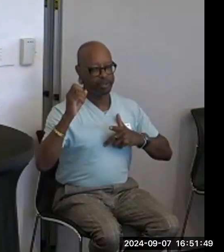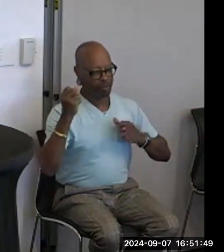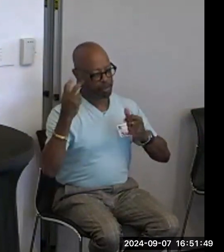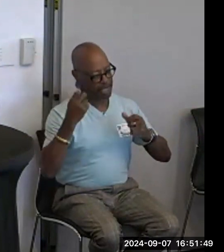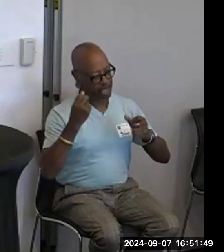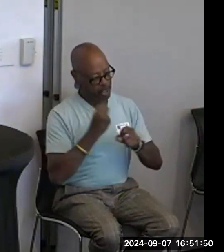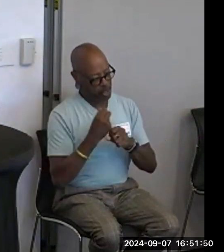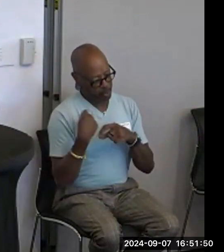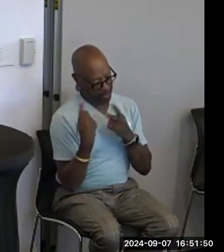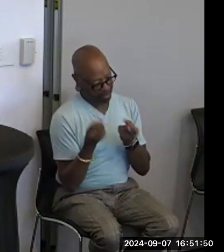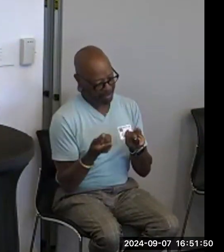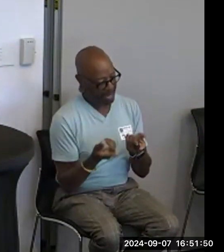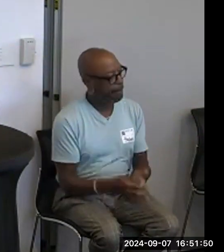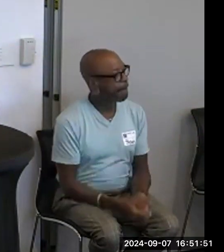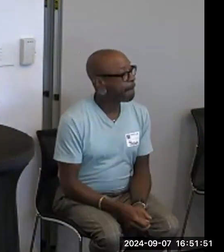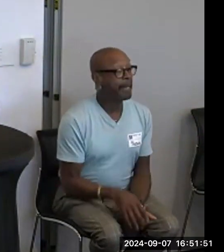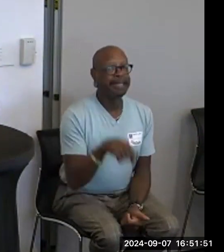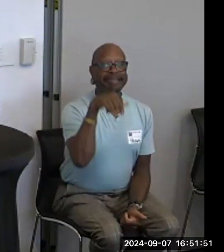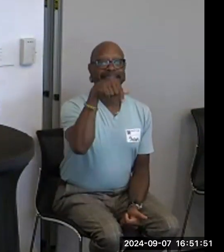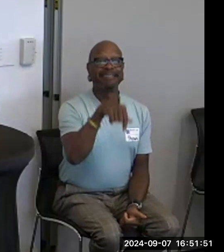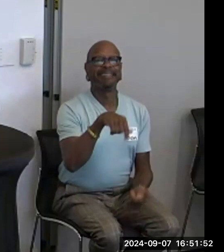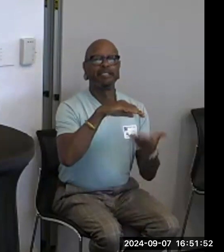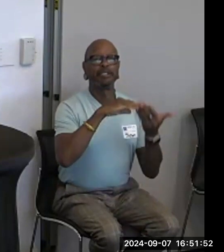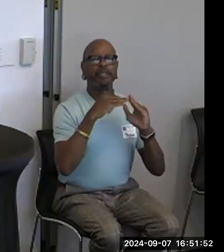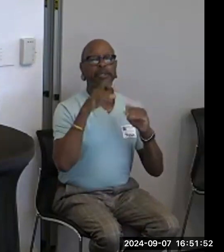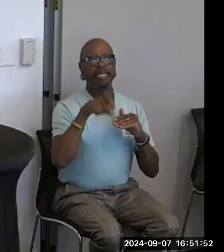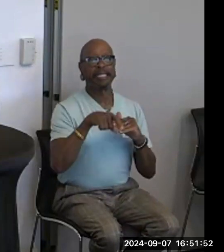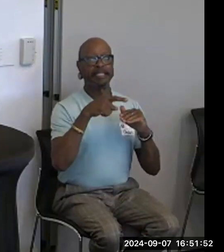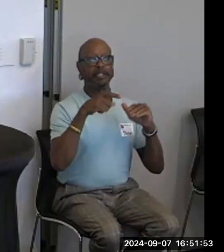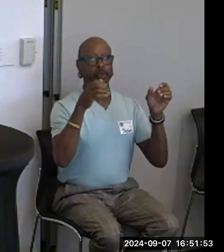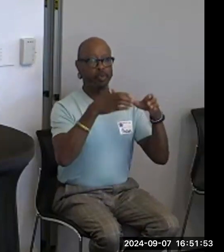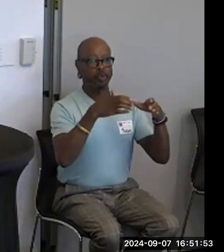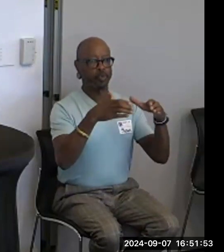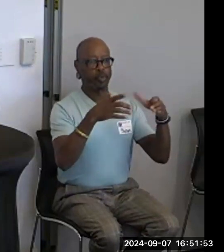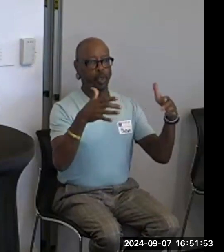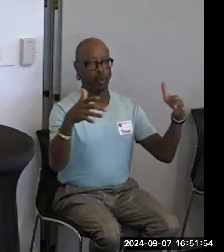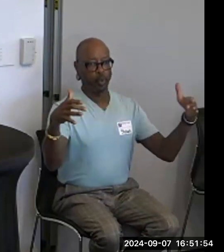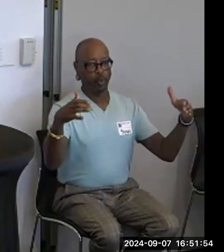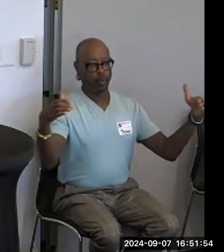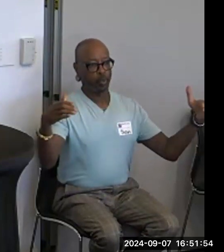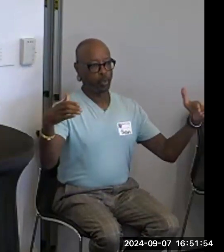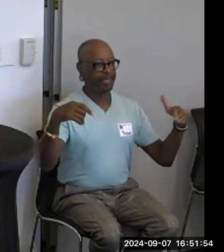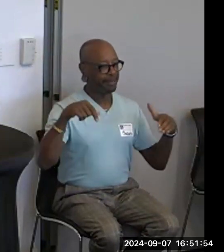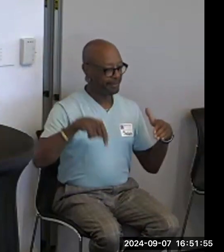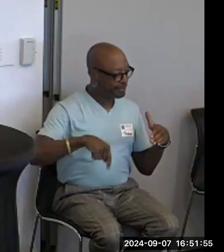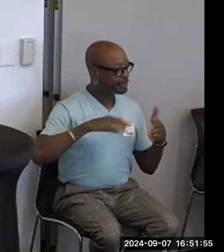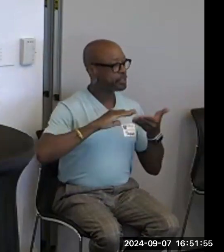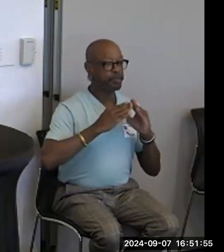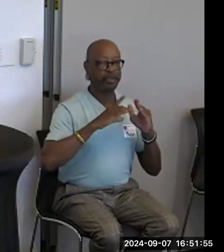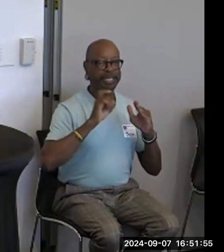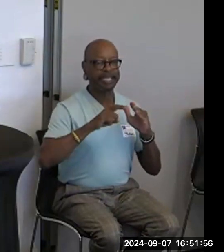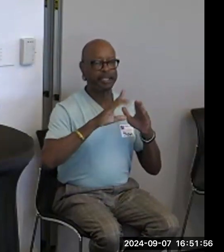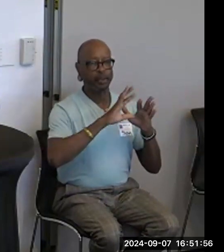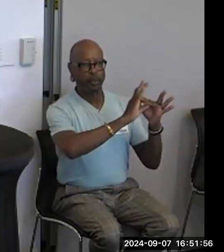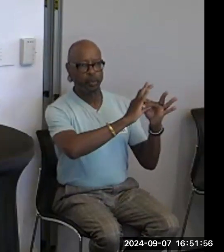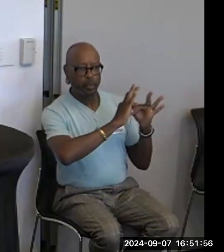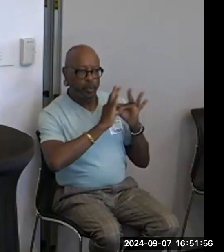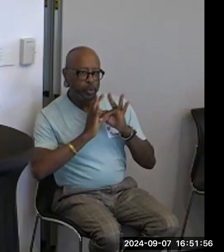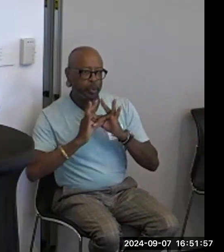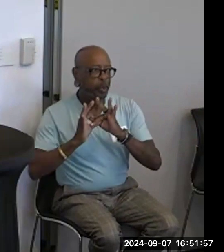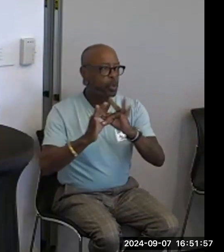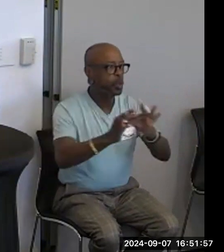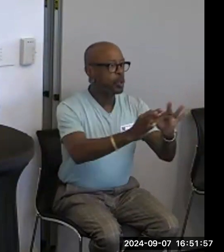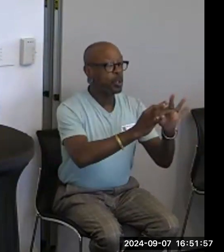years. This community needs to grow. This community needs to coalesce. I hope